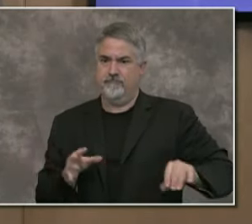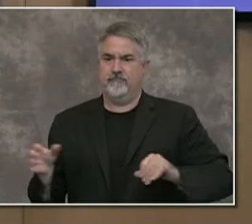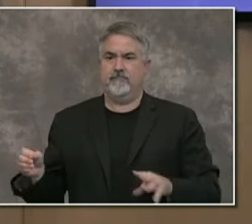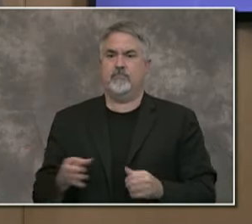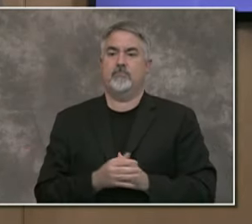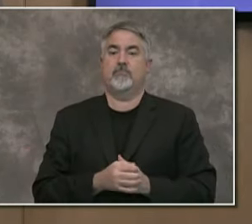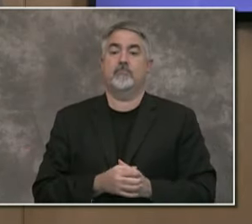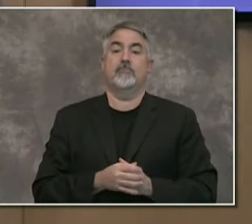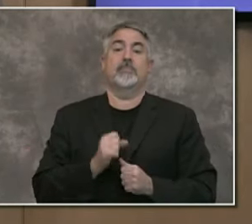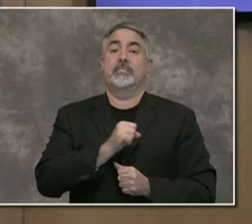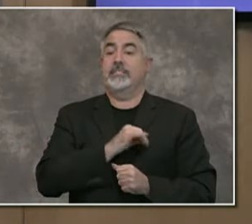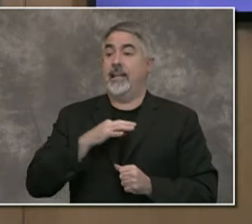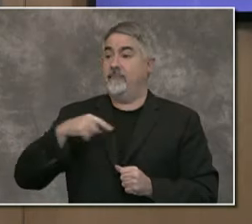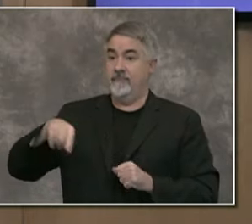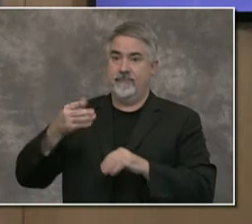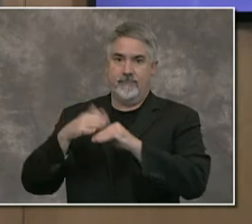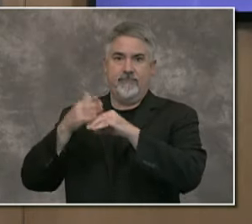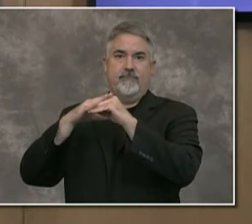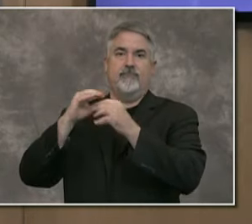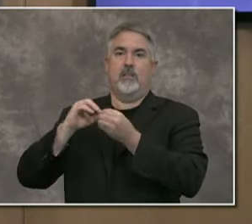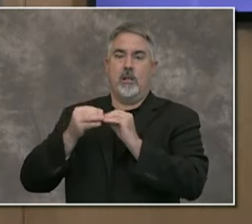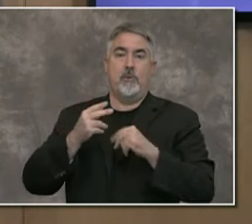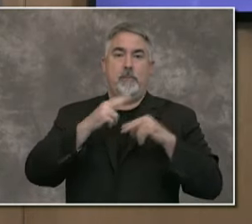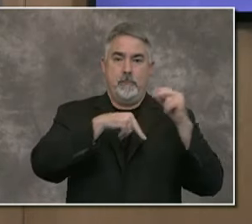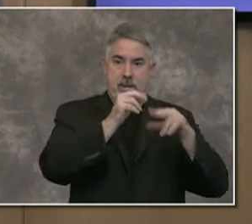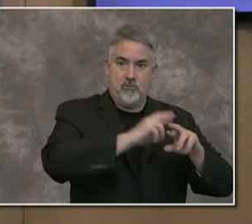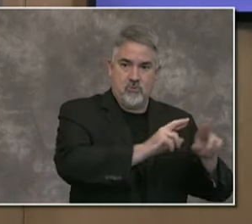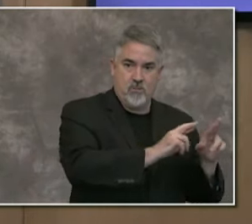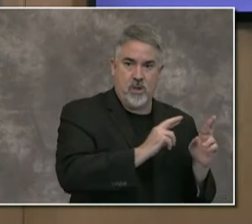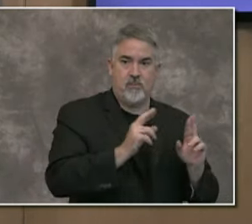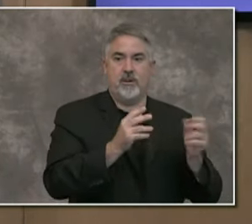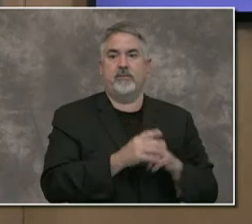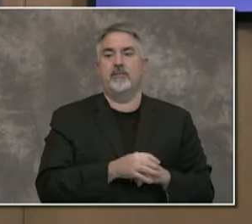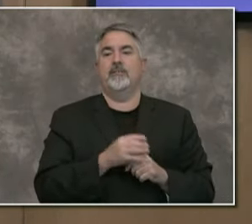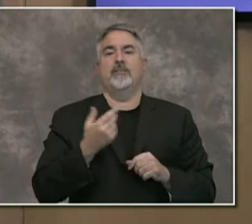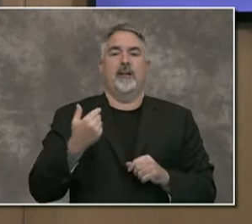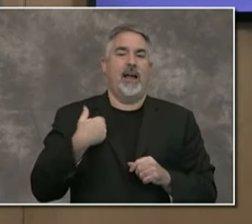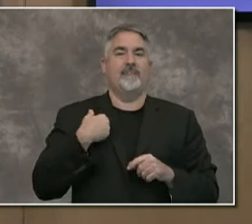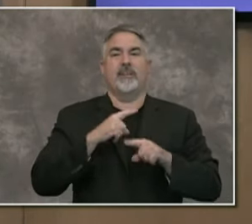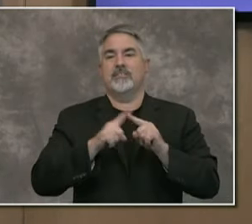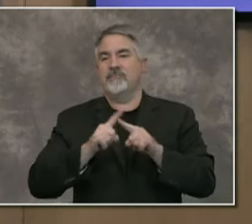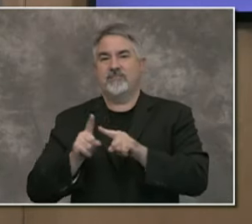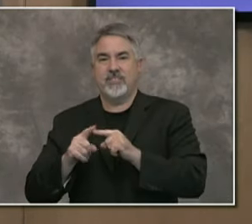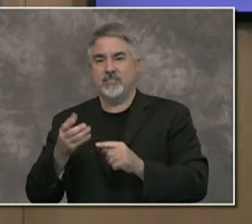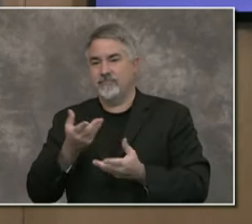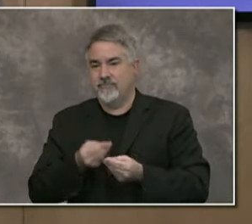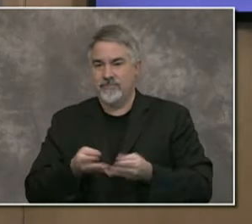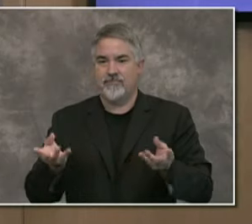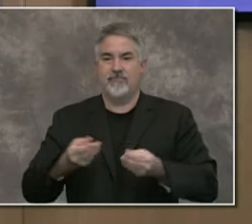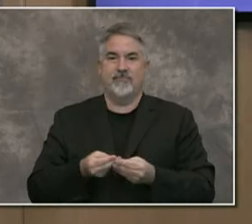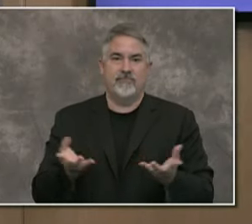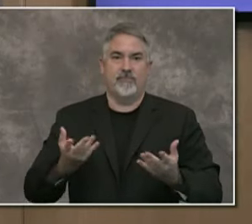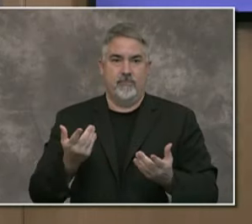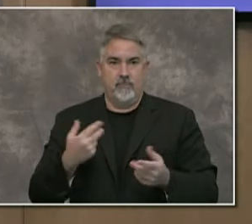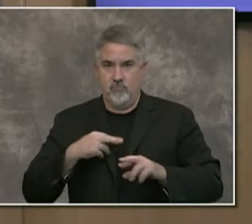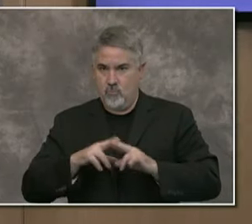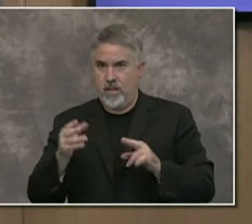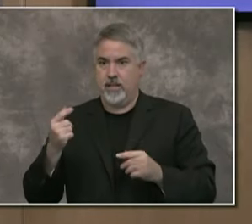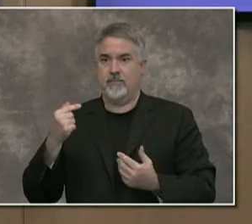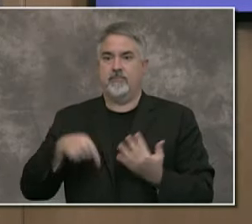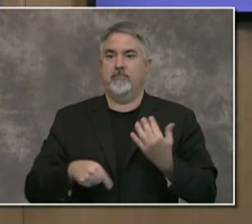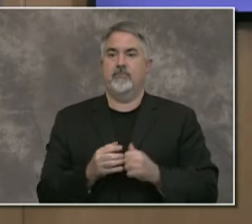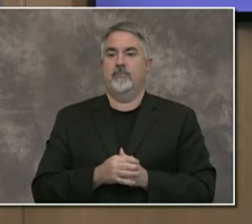staffing, increasing in stuff. We also knew that it gave us time to acquire personal protective equipment. It gave us time to